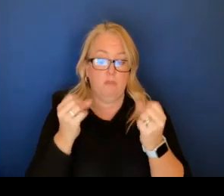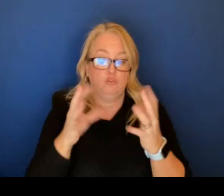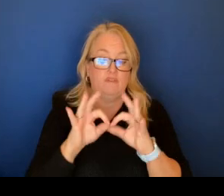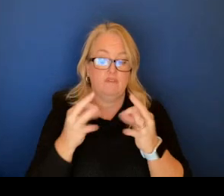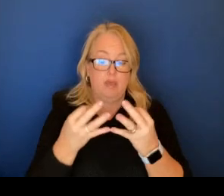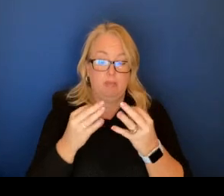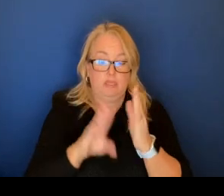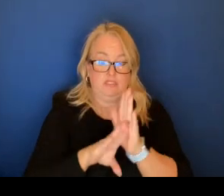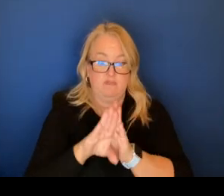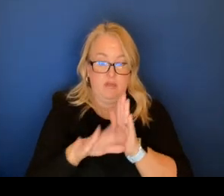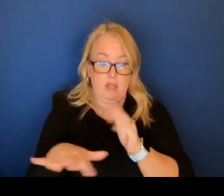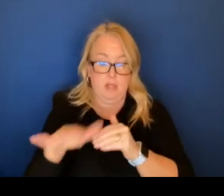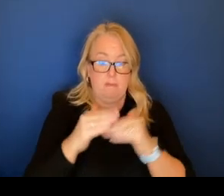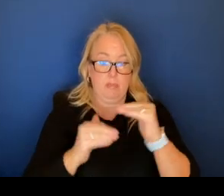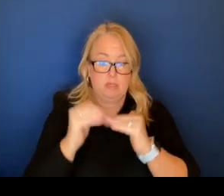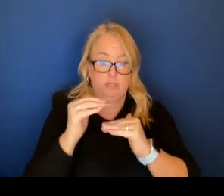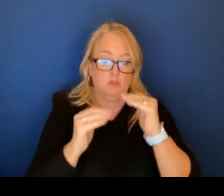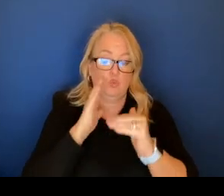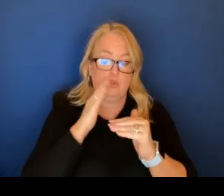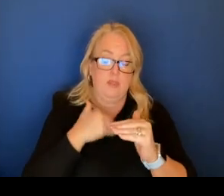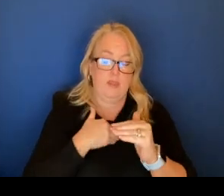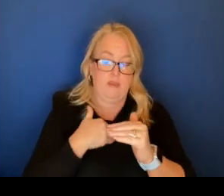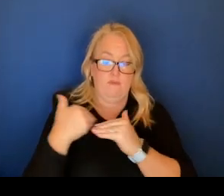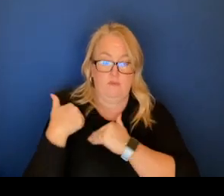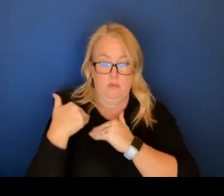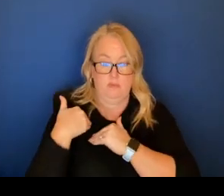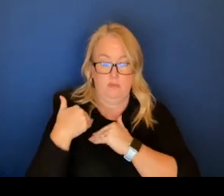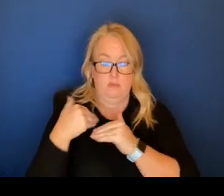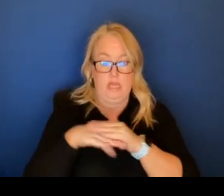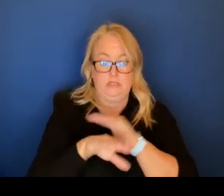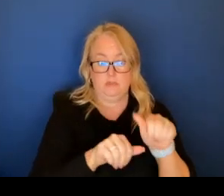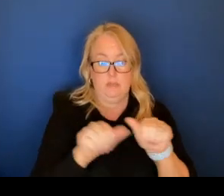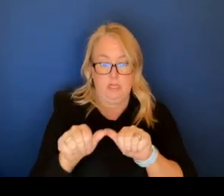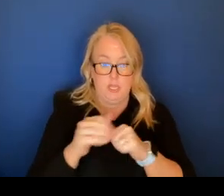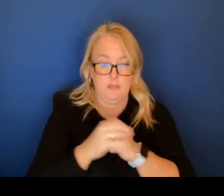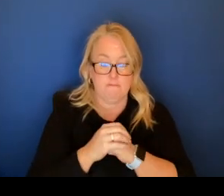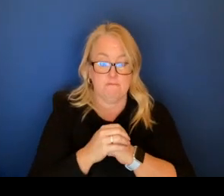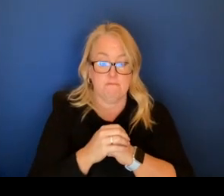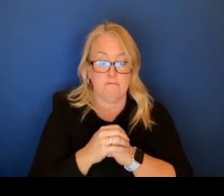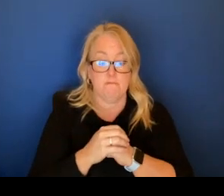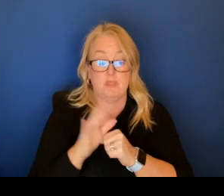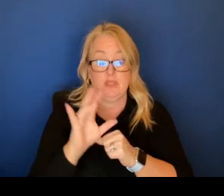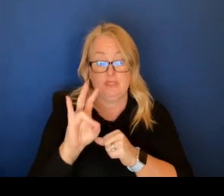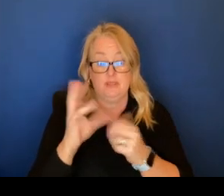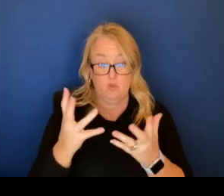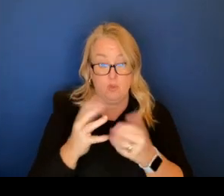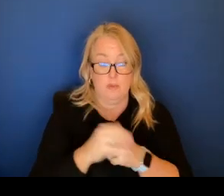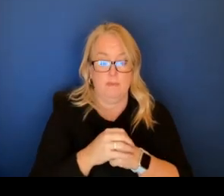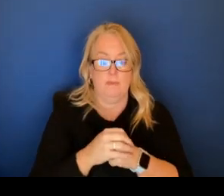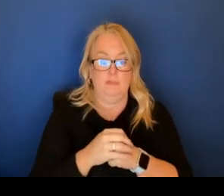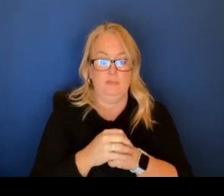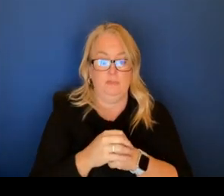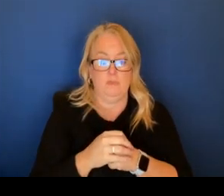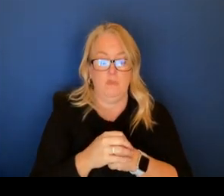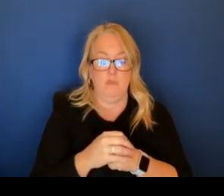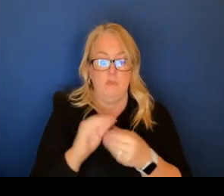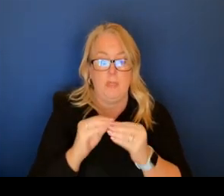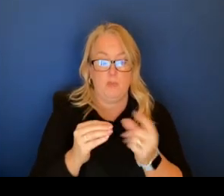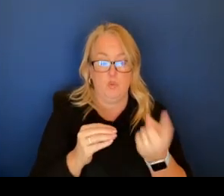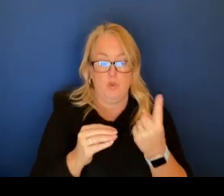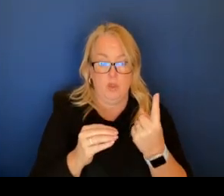would have accessibility obligations. The 7 basic requirements are: Requirement